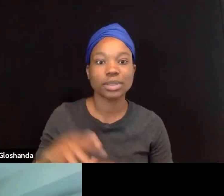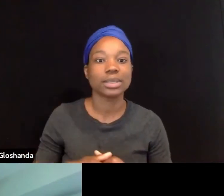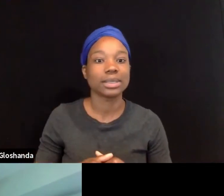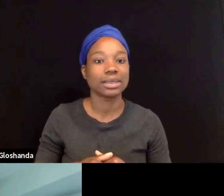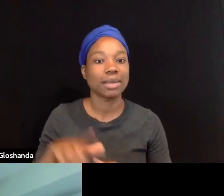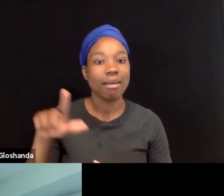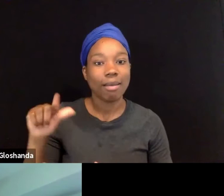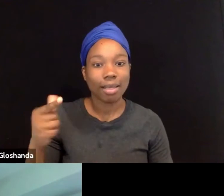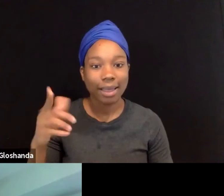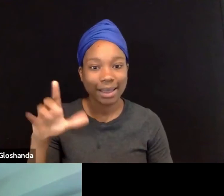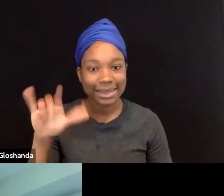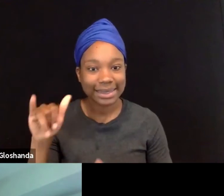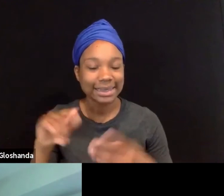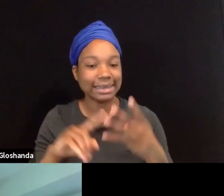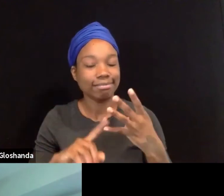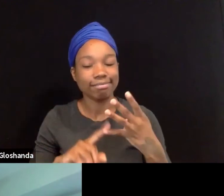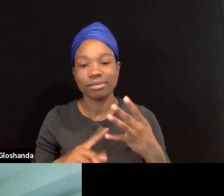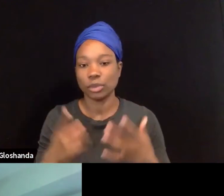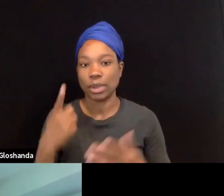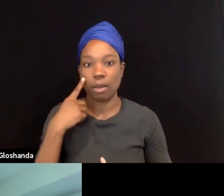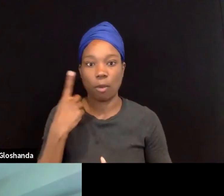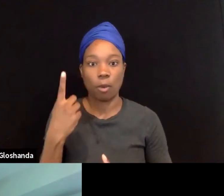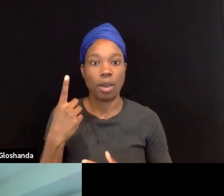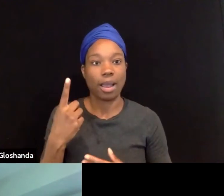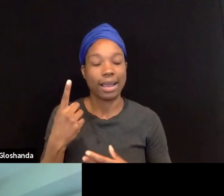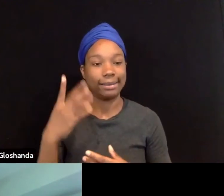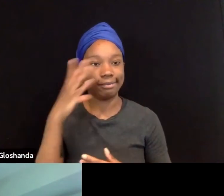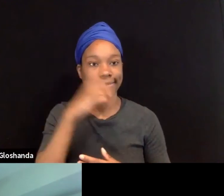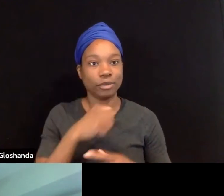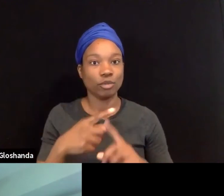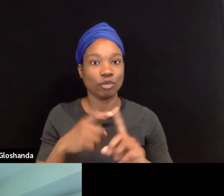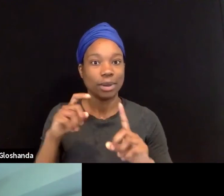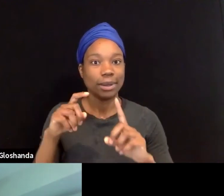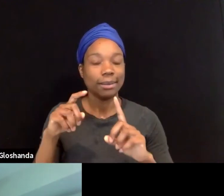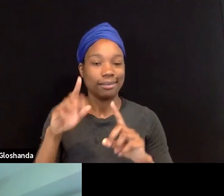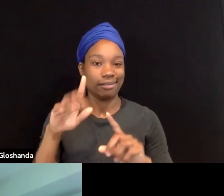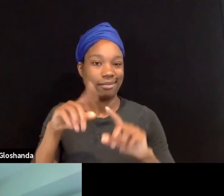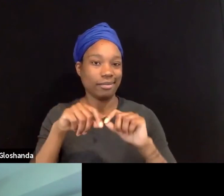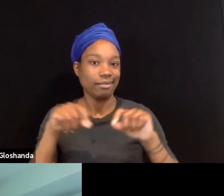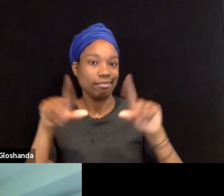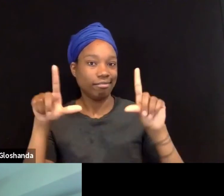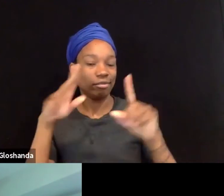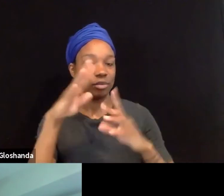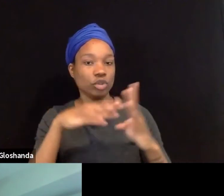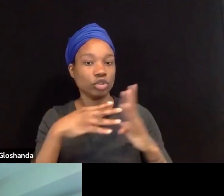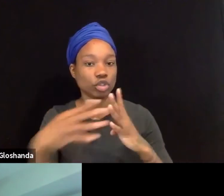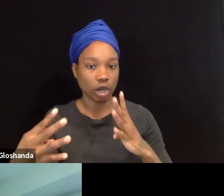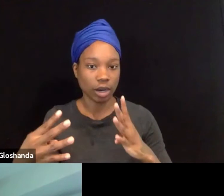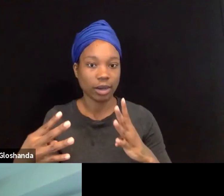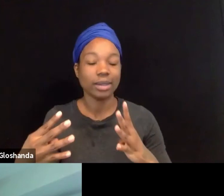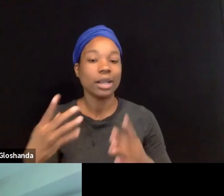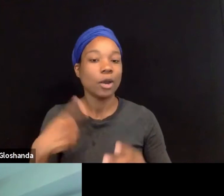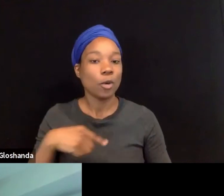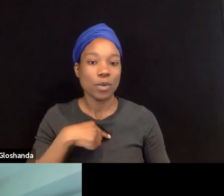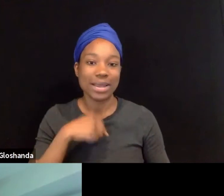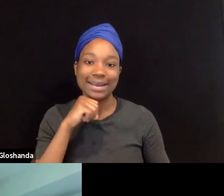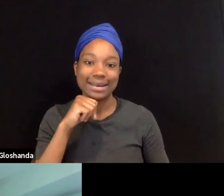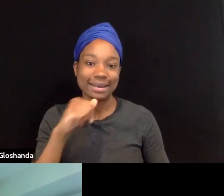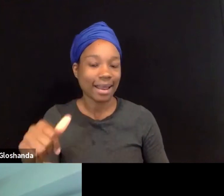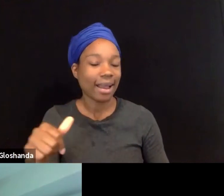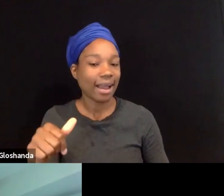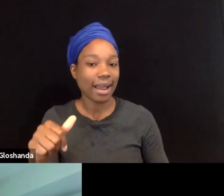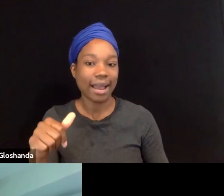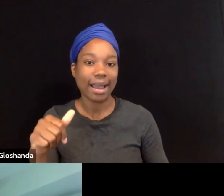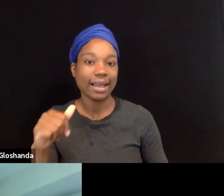starting to take a look at, and I think it's accelerated because of the pandemic, is broadband. We did not issue a grade